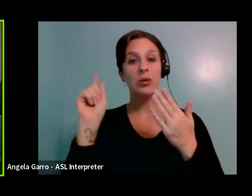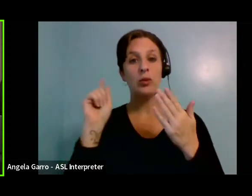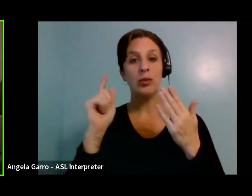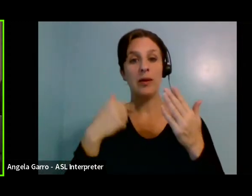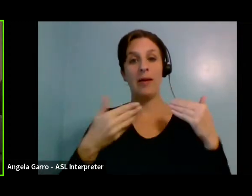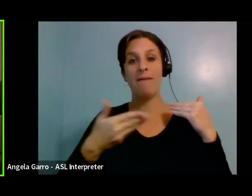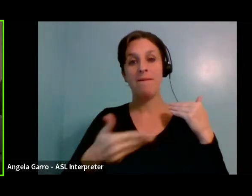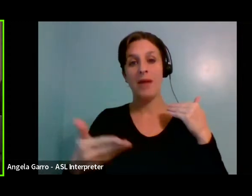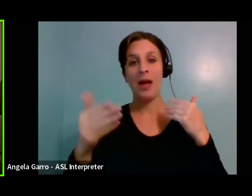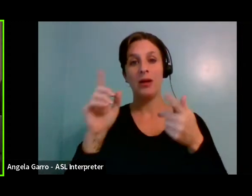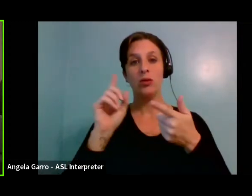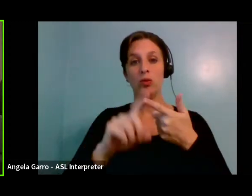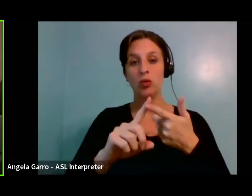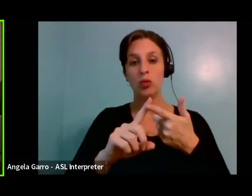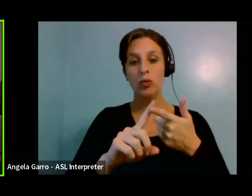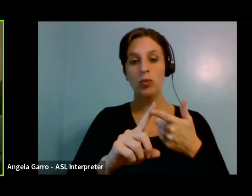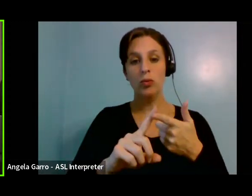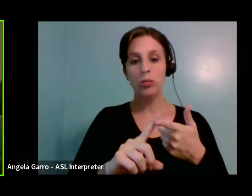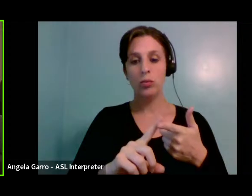to